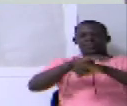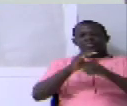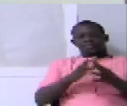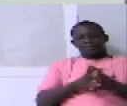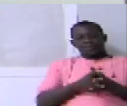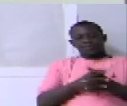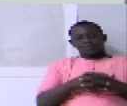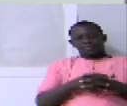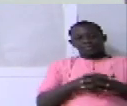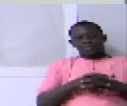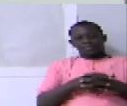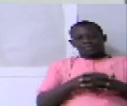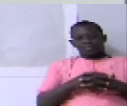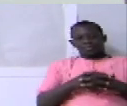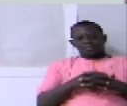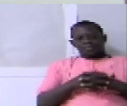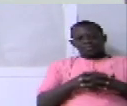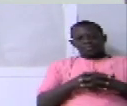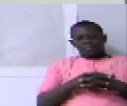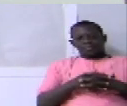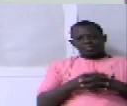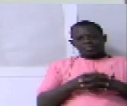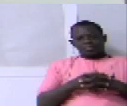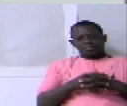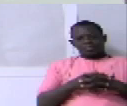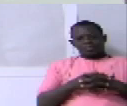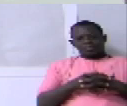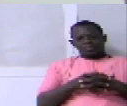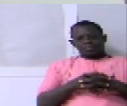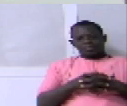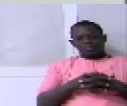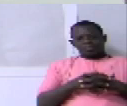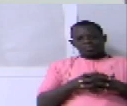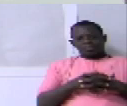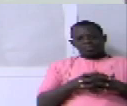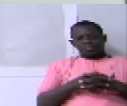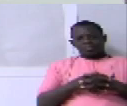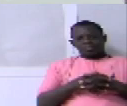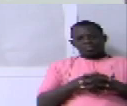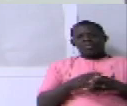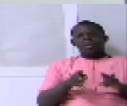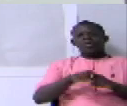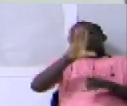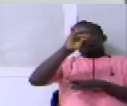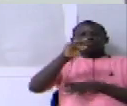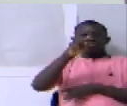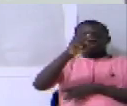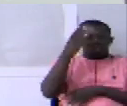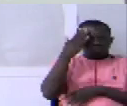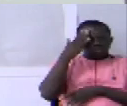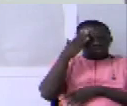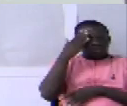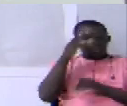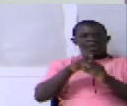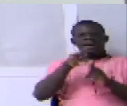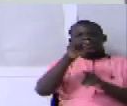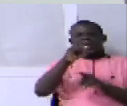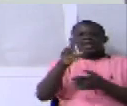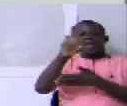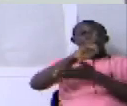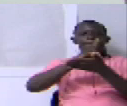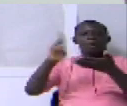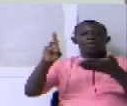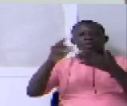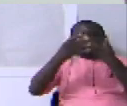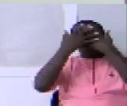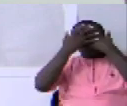lale mu ni ba atumi la wala ka charge wala kake. Do you know that as part of